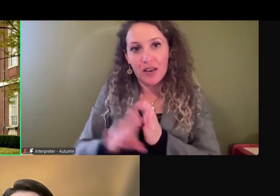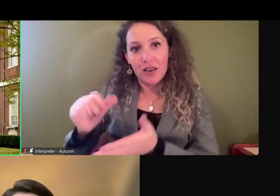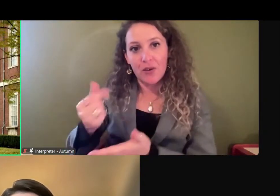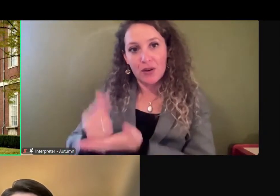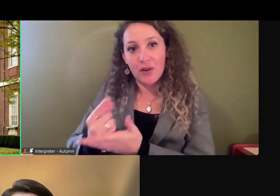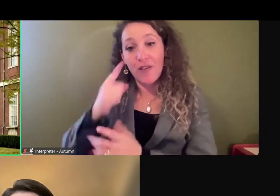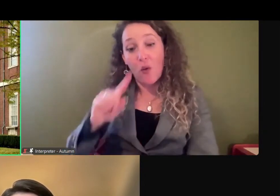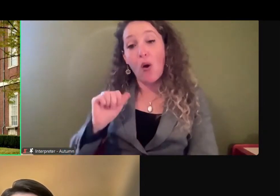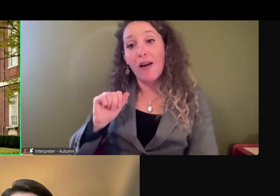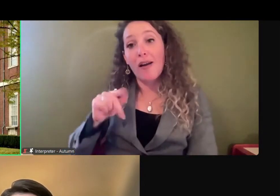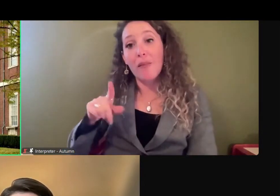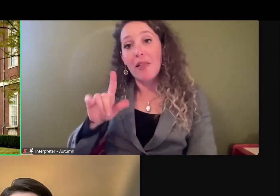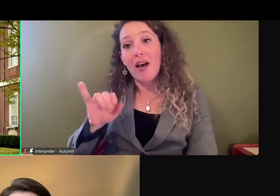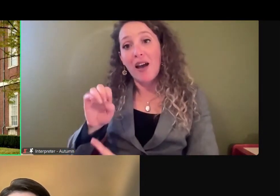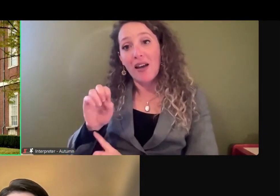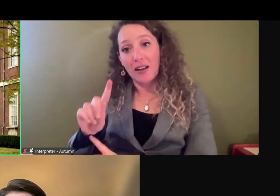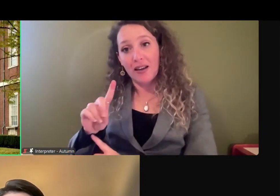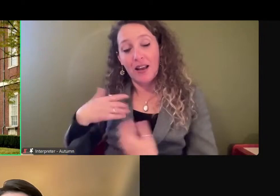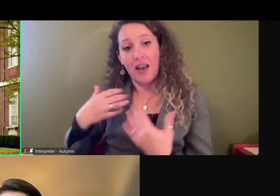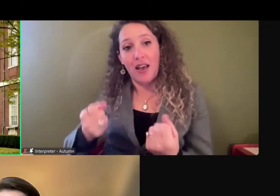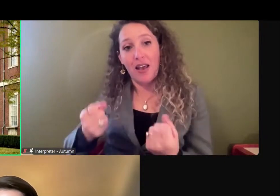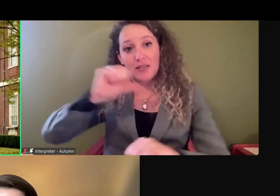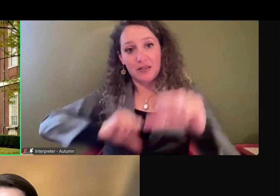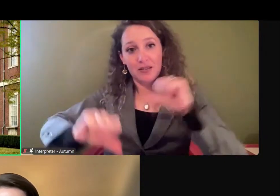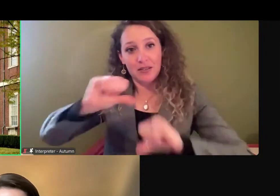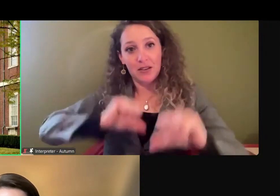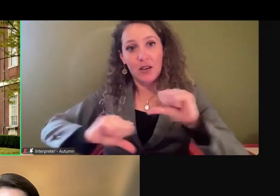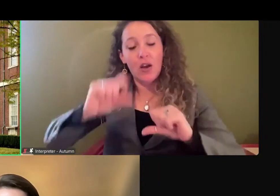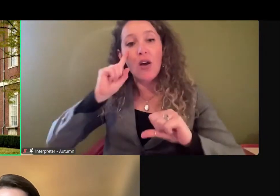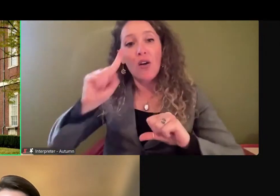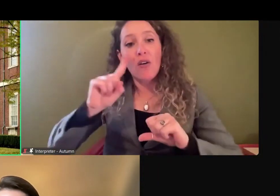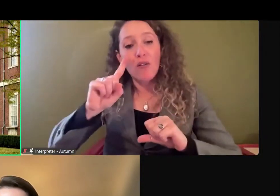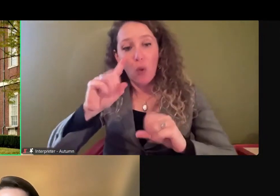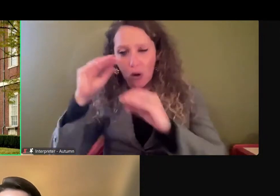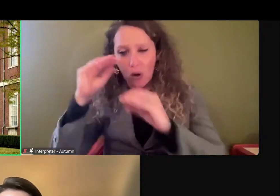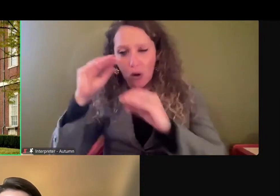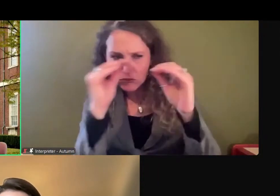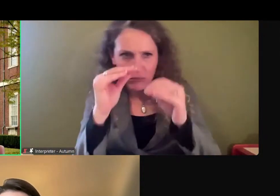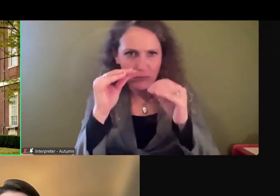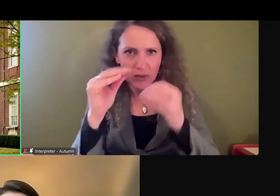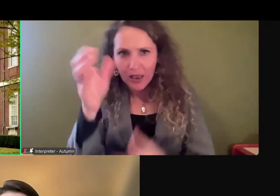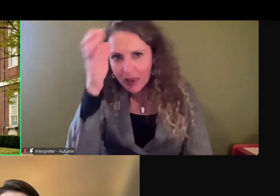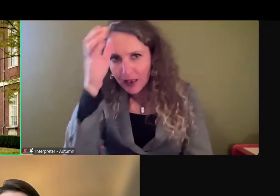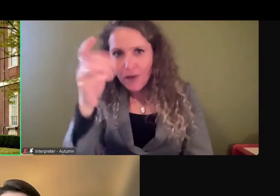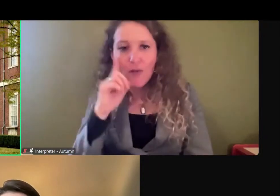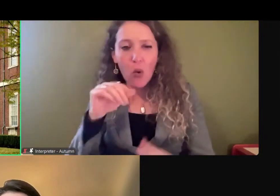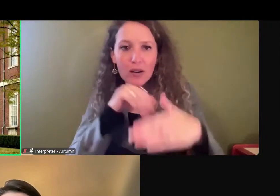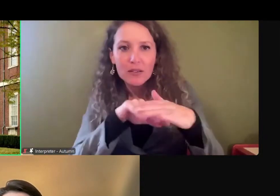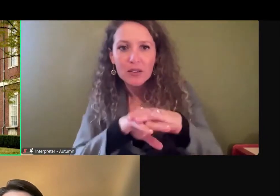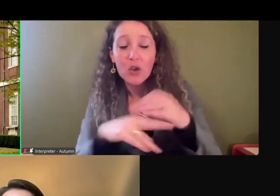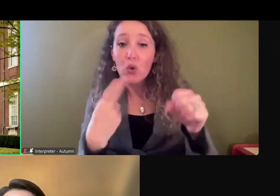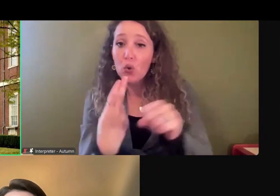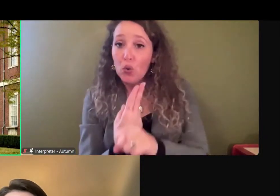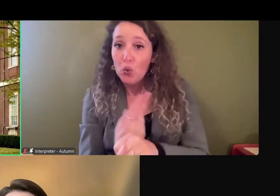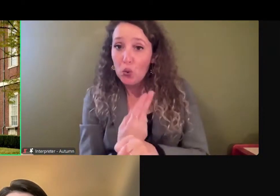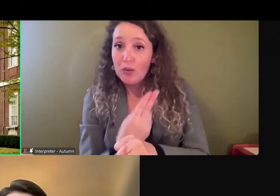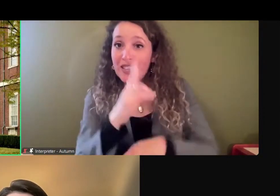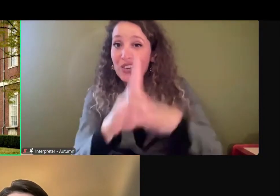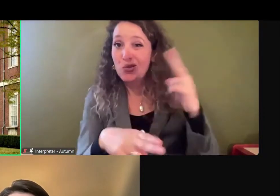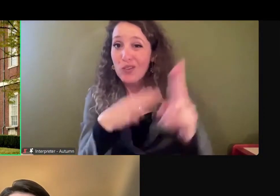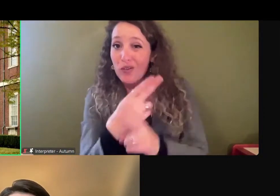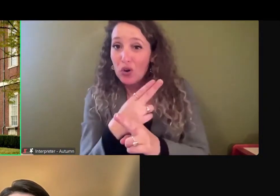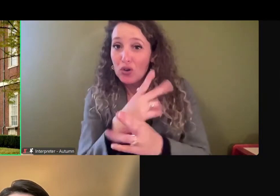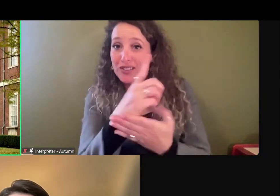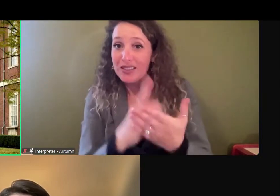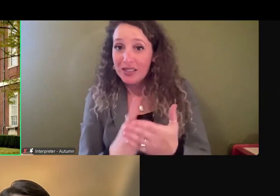health sciences to introduce the concept of accessibility and universal design principles in the context